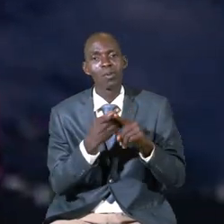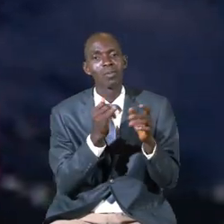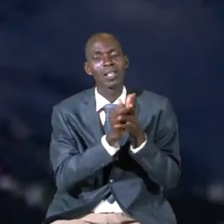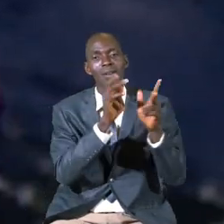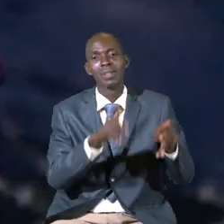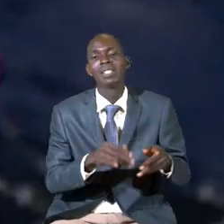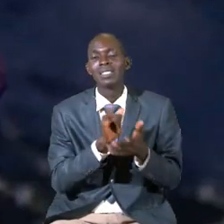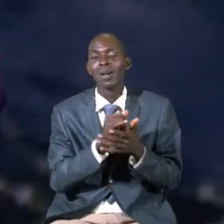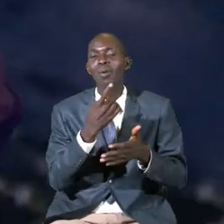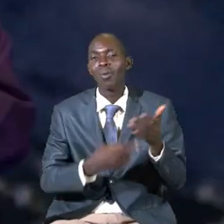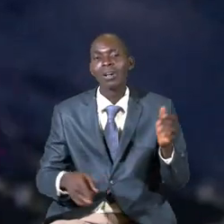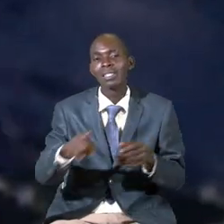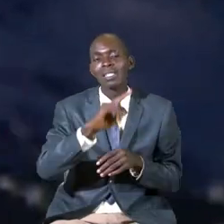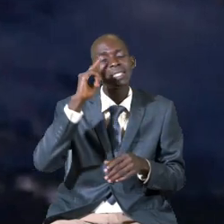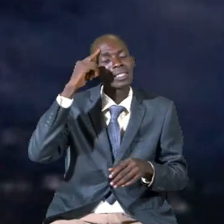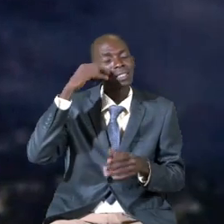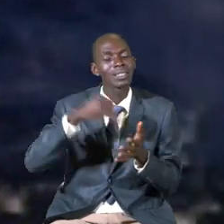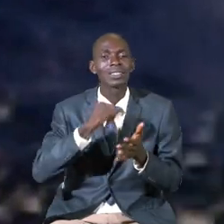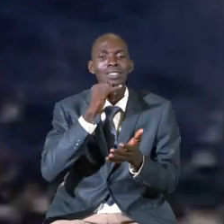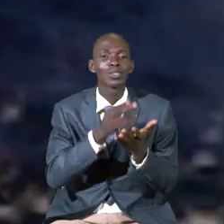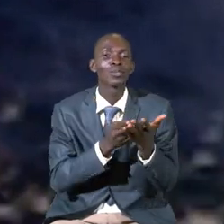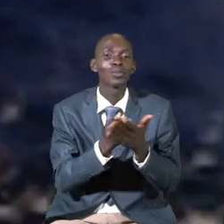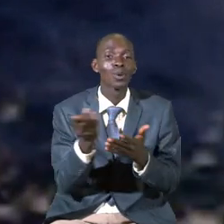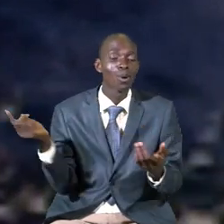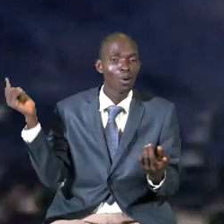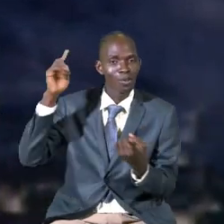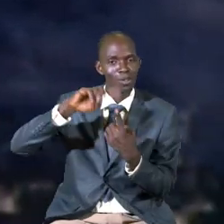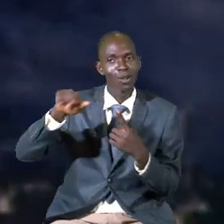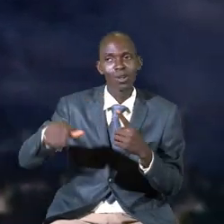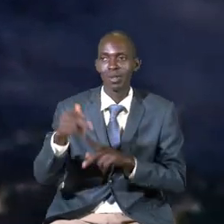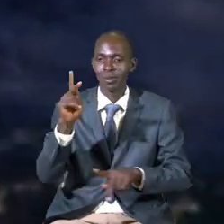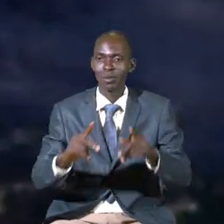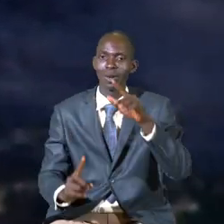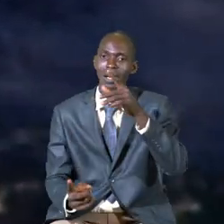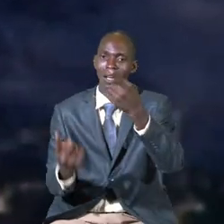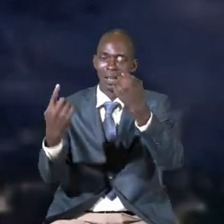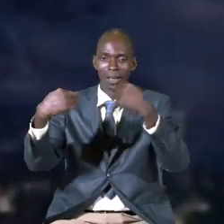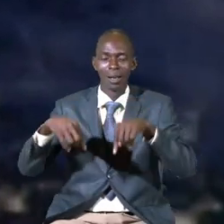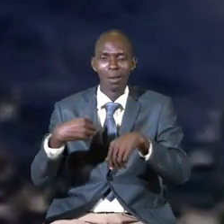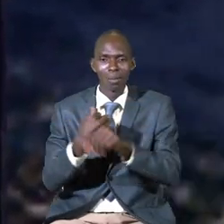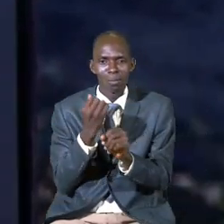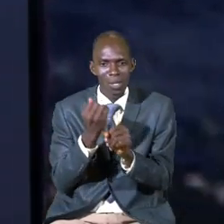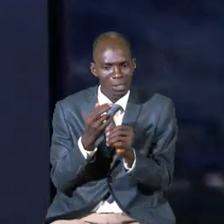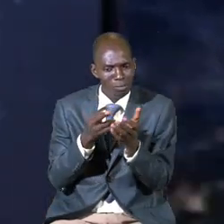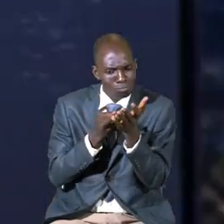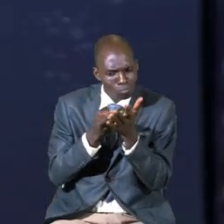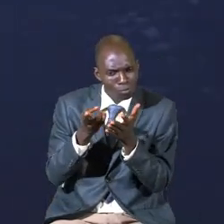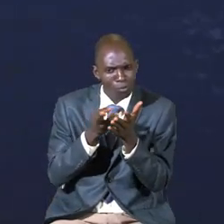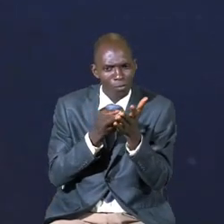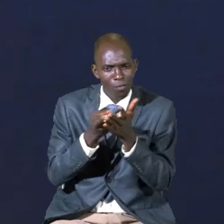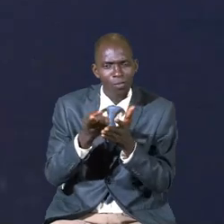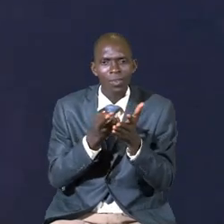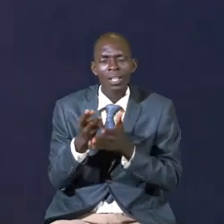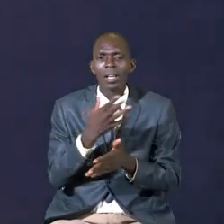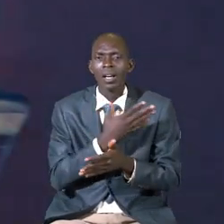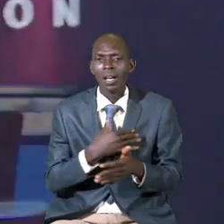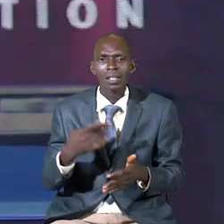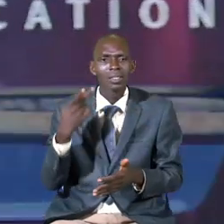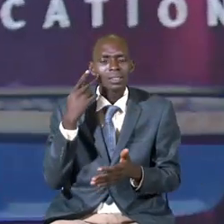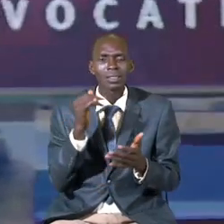the truth until other people came and they made research that all the blood they were taken